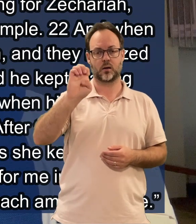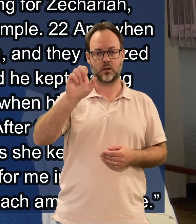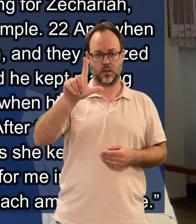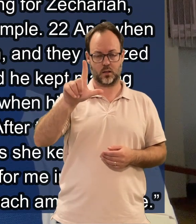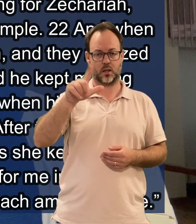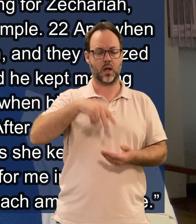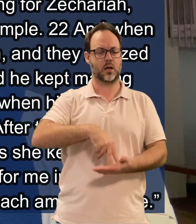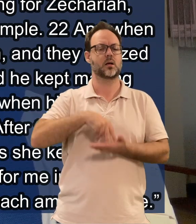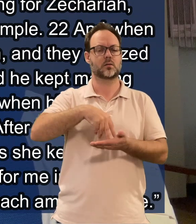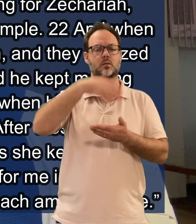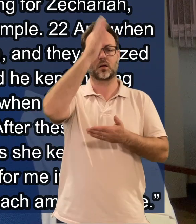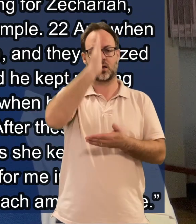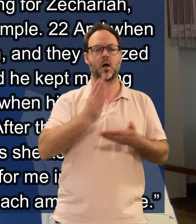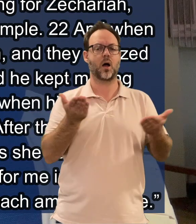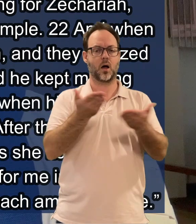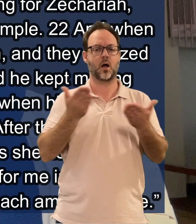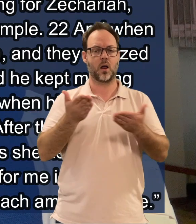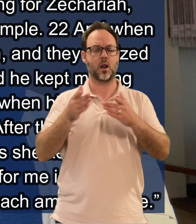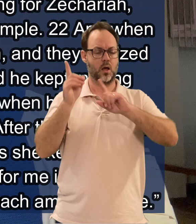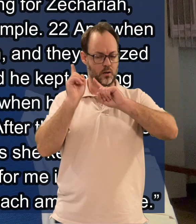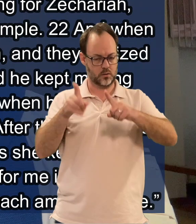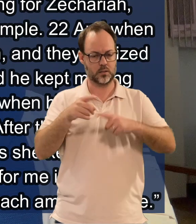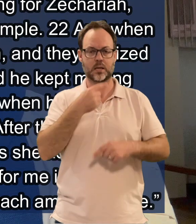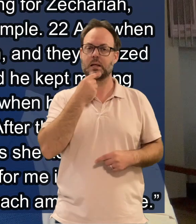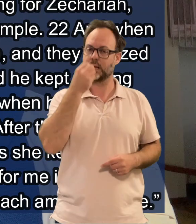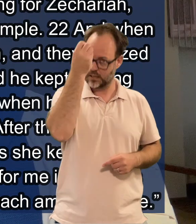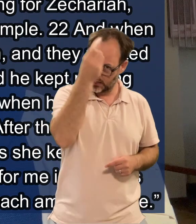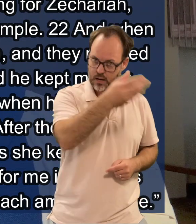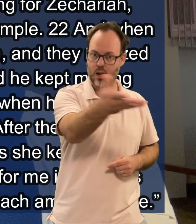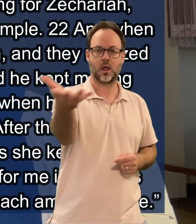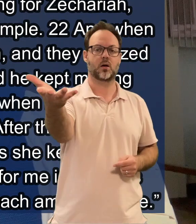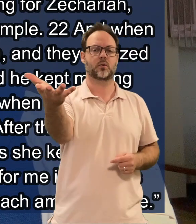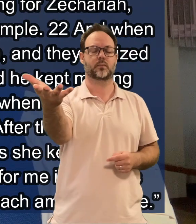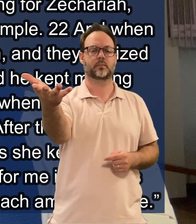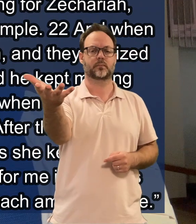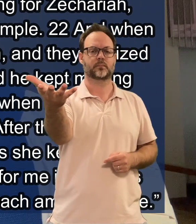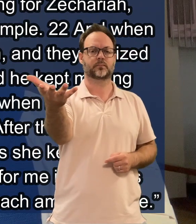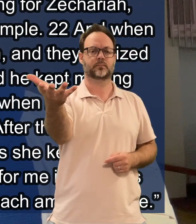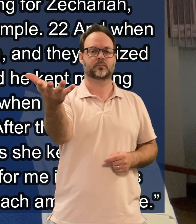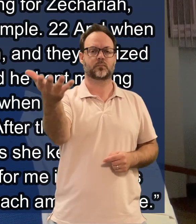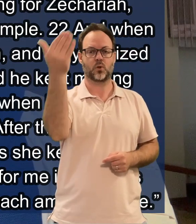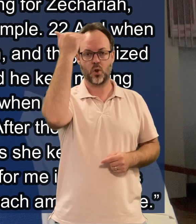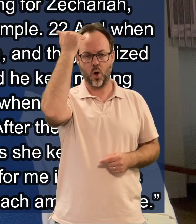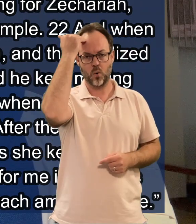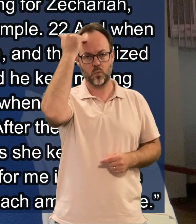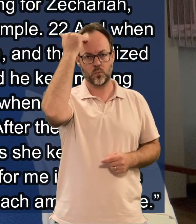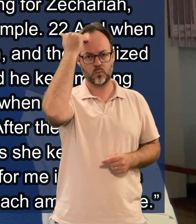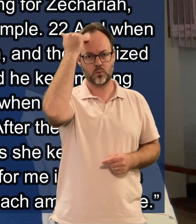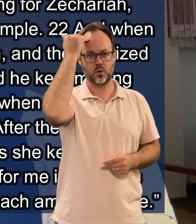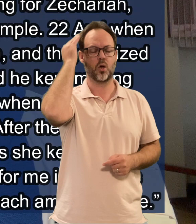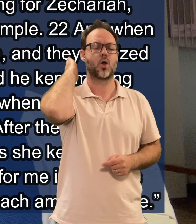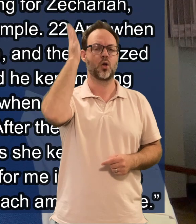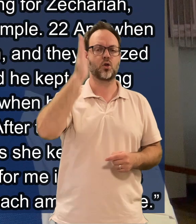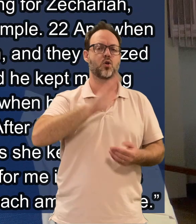in the presence of God, and I was sent to speak to you and to bring you this good news. And behold, you will